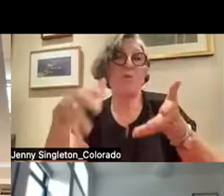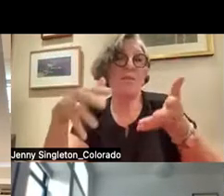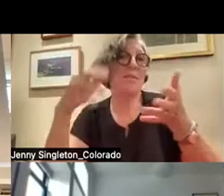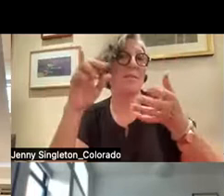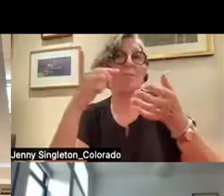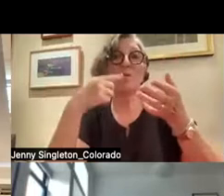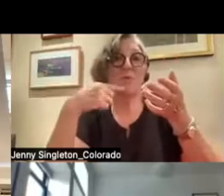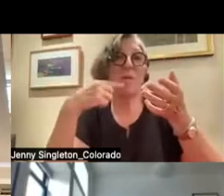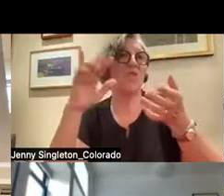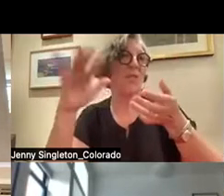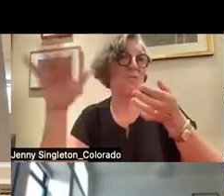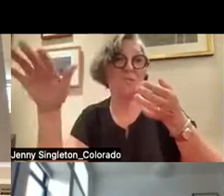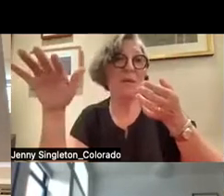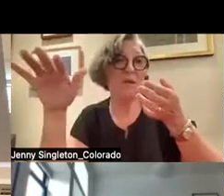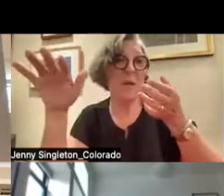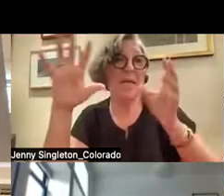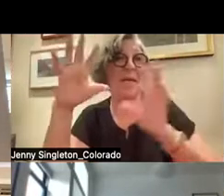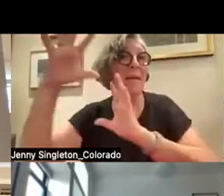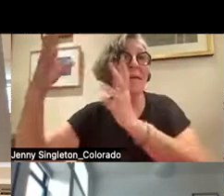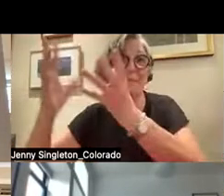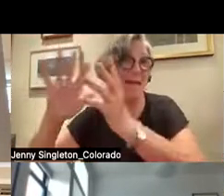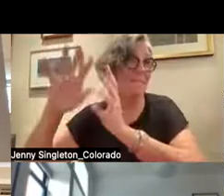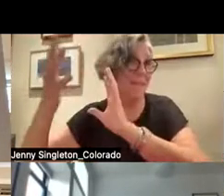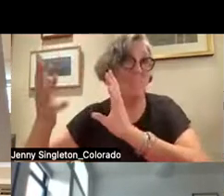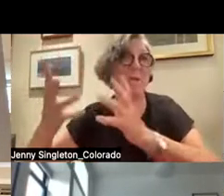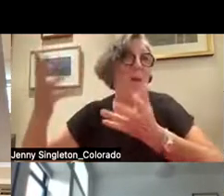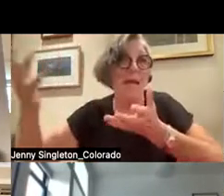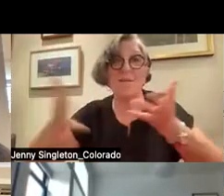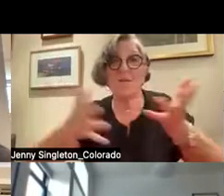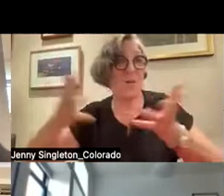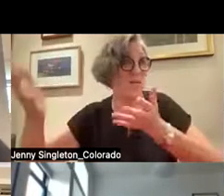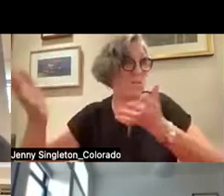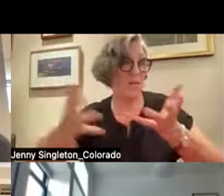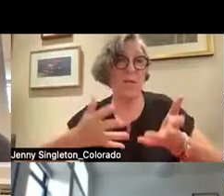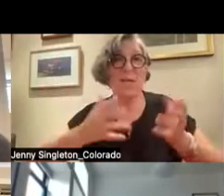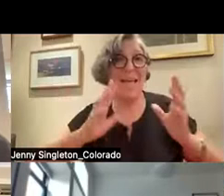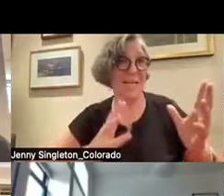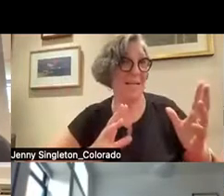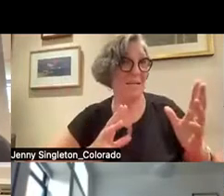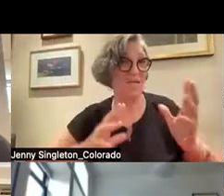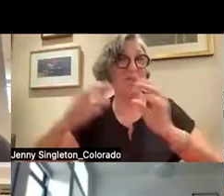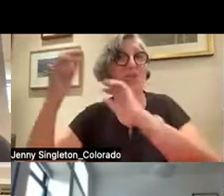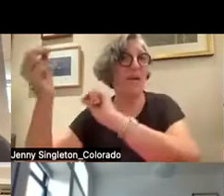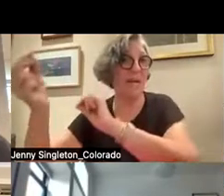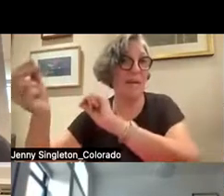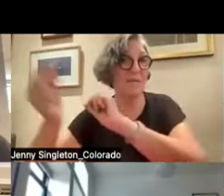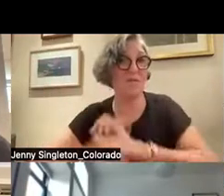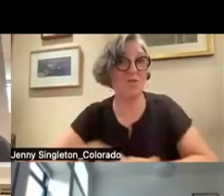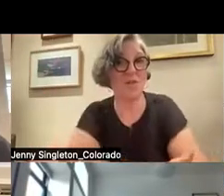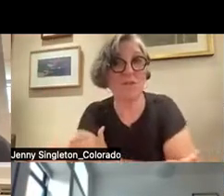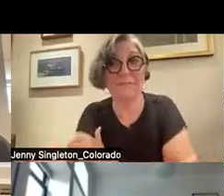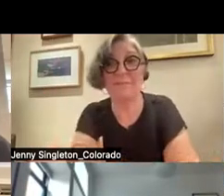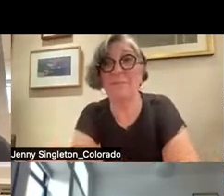through print, through speech, and through finger spelling. That can be a way to switch between ASL structure and